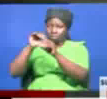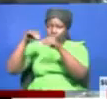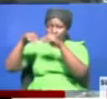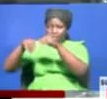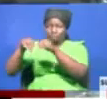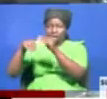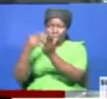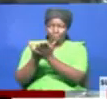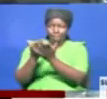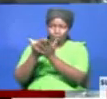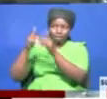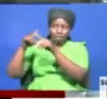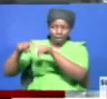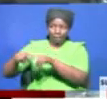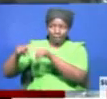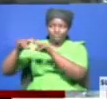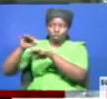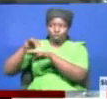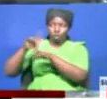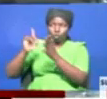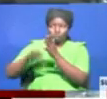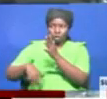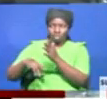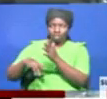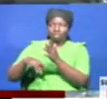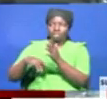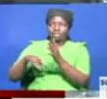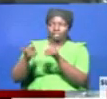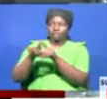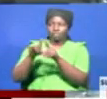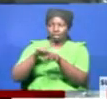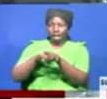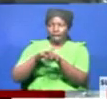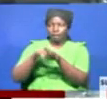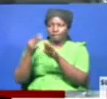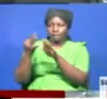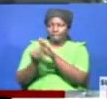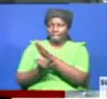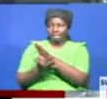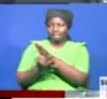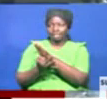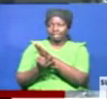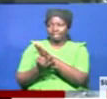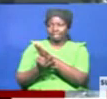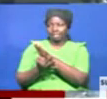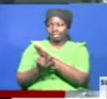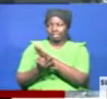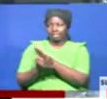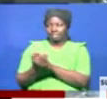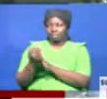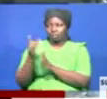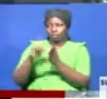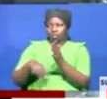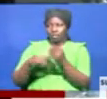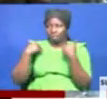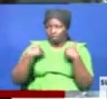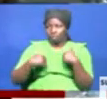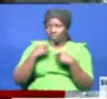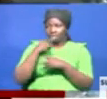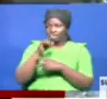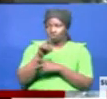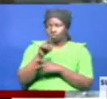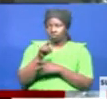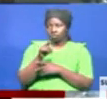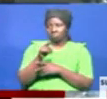depends on what at the time of filing are regarded as, what I was telling you need not be